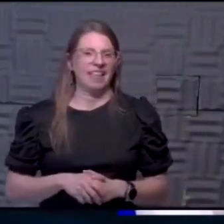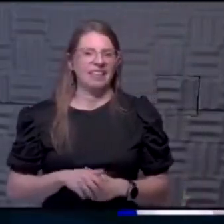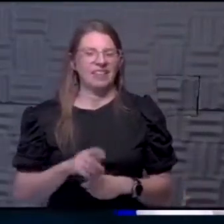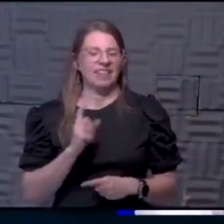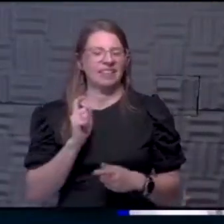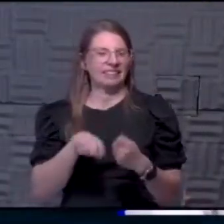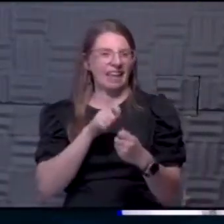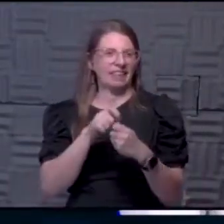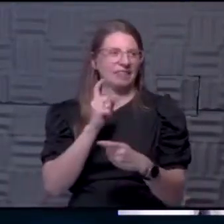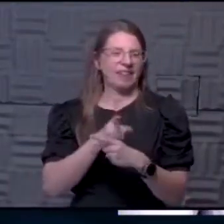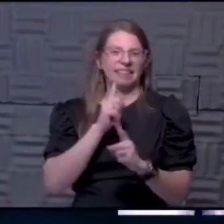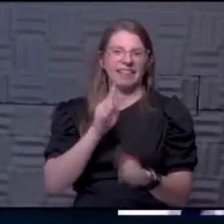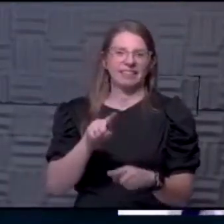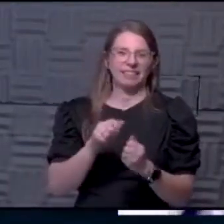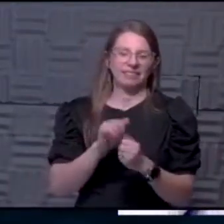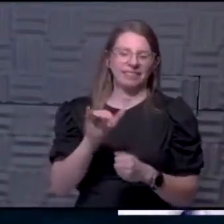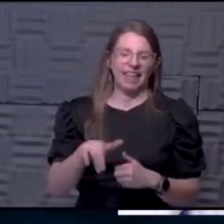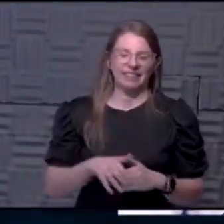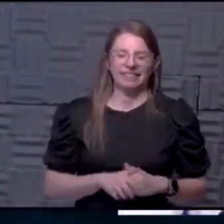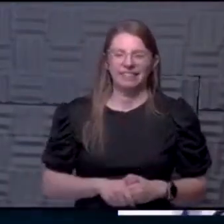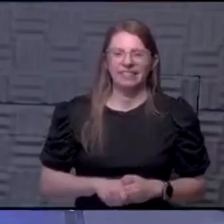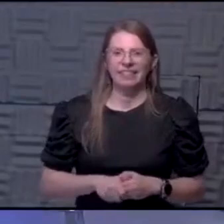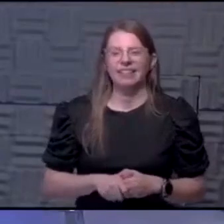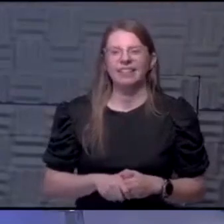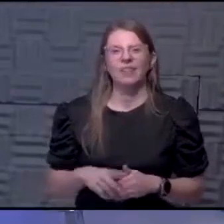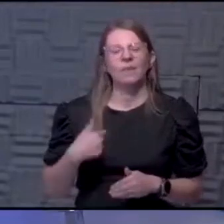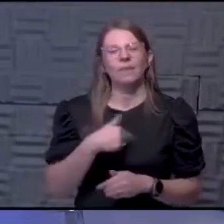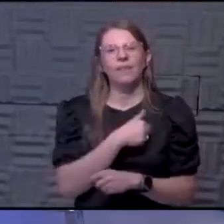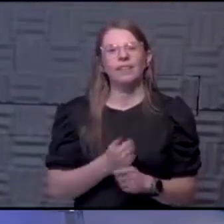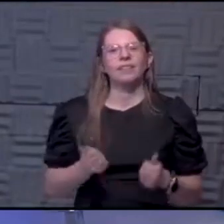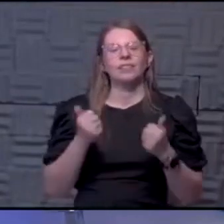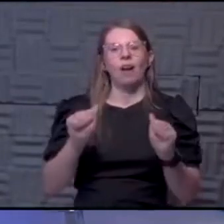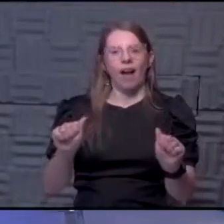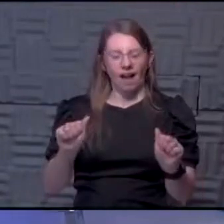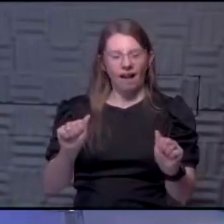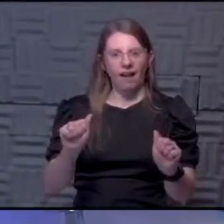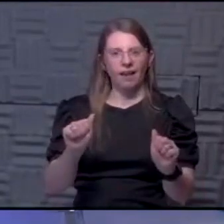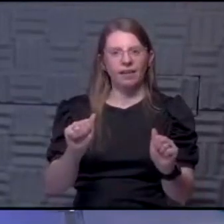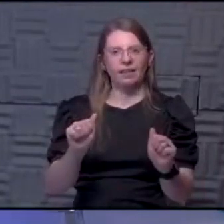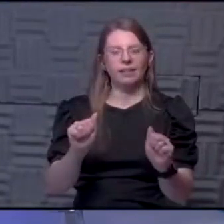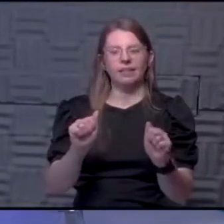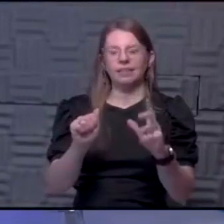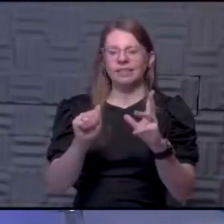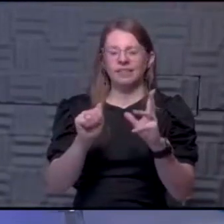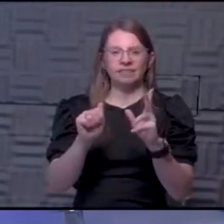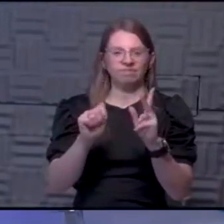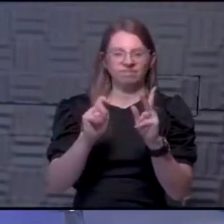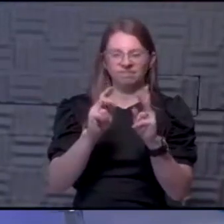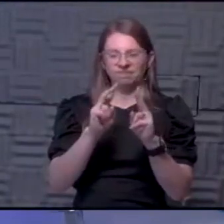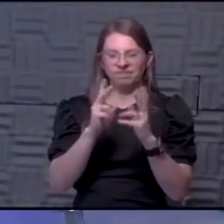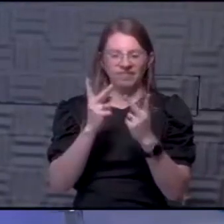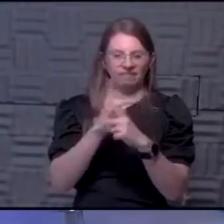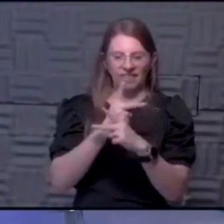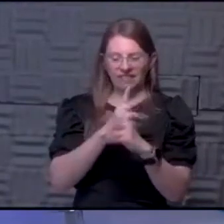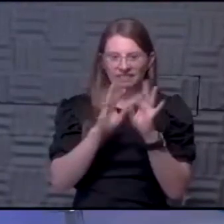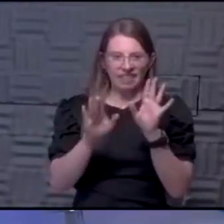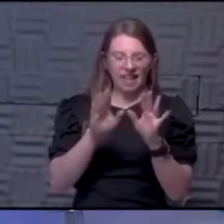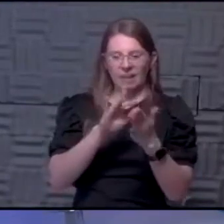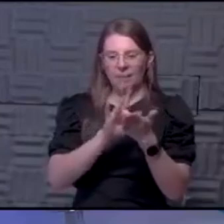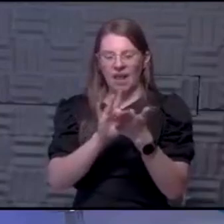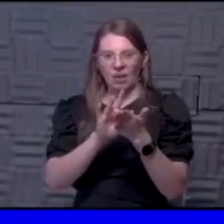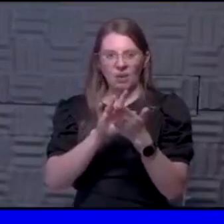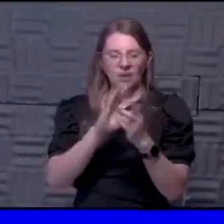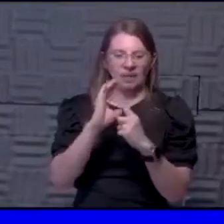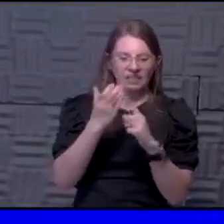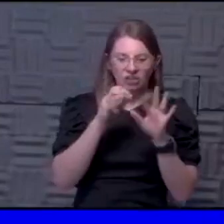answer to that exactly terrible question. And I know that we're trying to, split hairs here on medical conditions. The things that